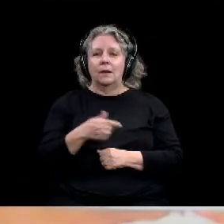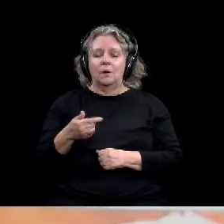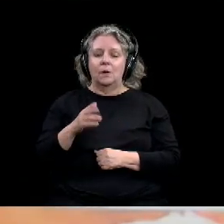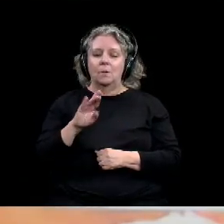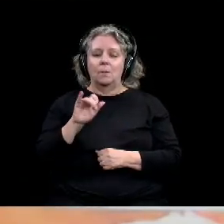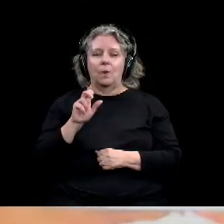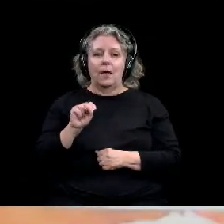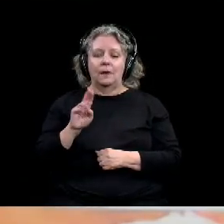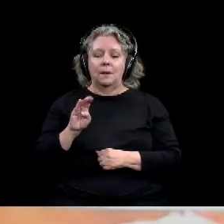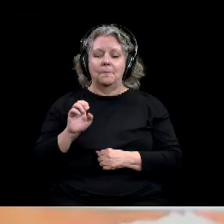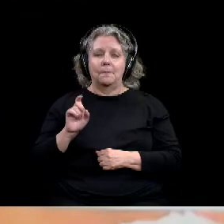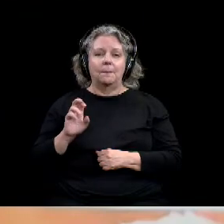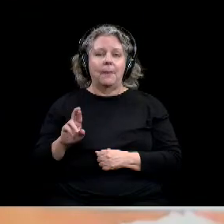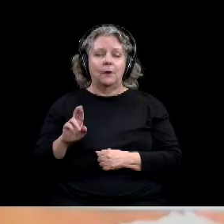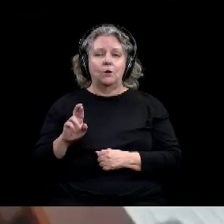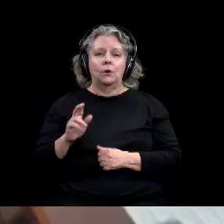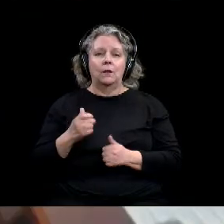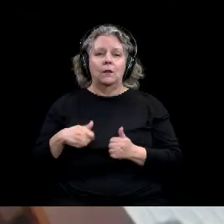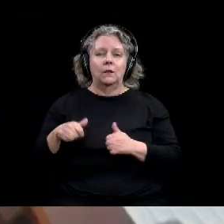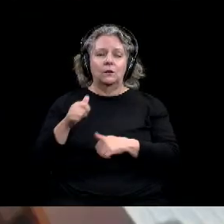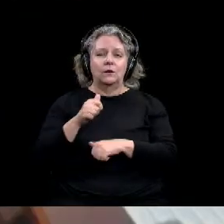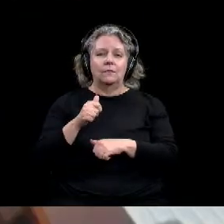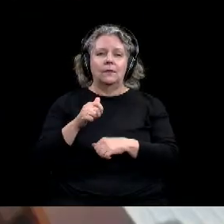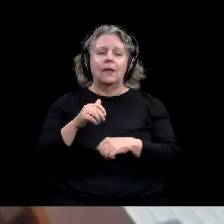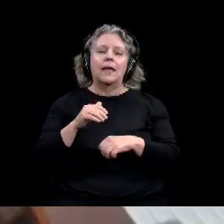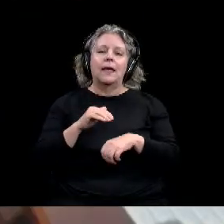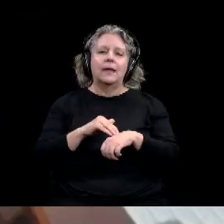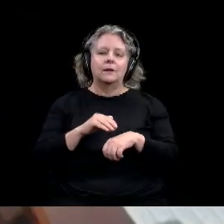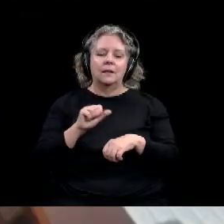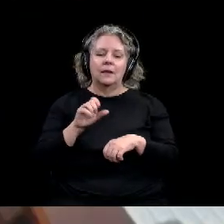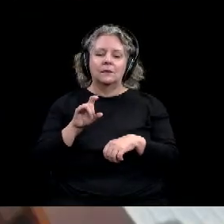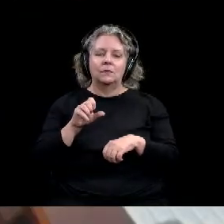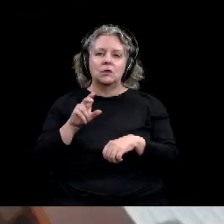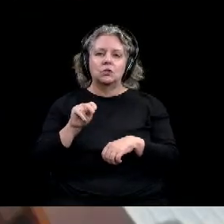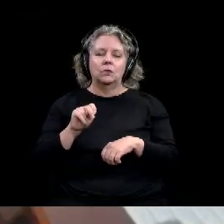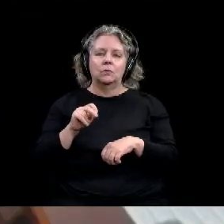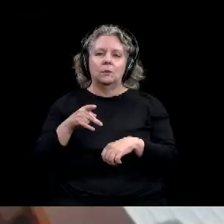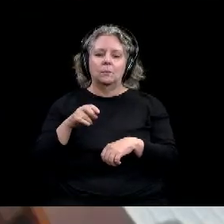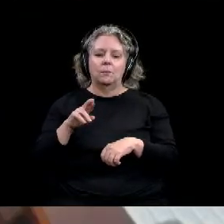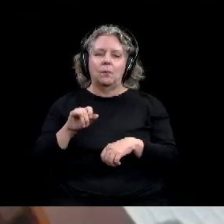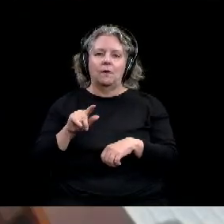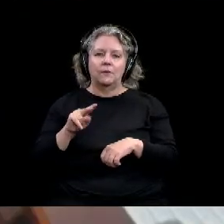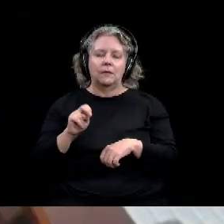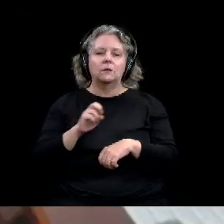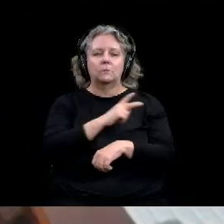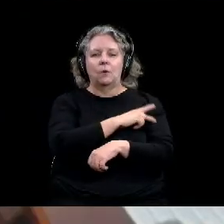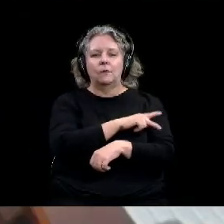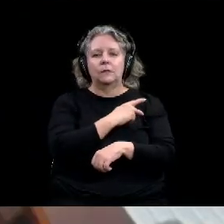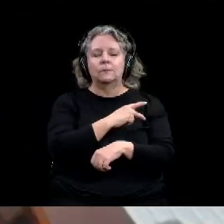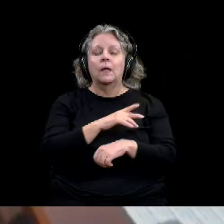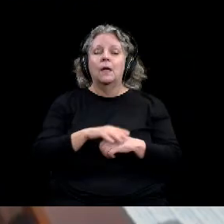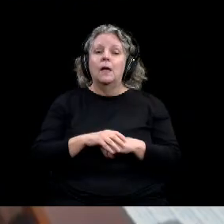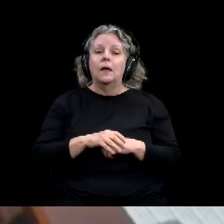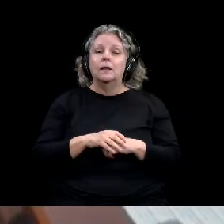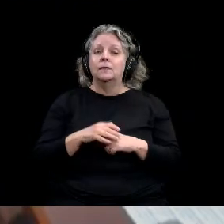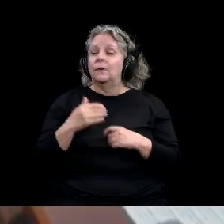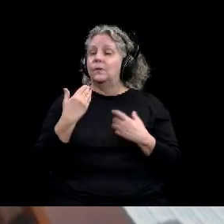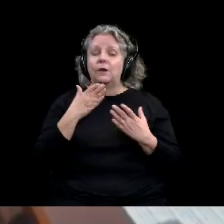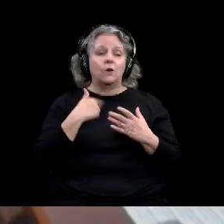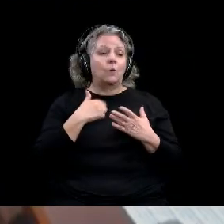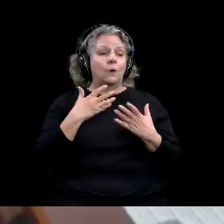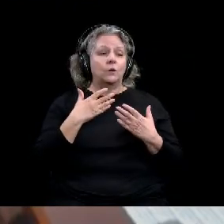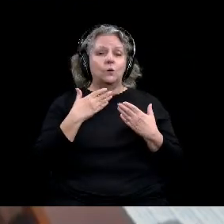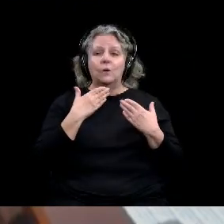Becker? Thank you, Larry. I'd also like to thank Matt, Dr. Patillo. I thank Matt pretty